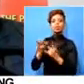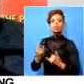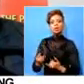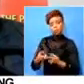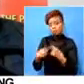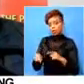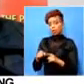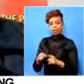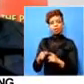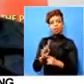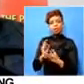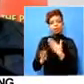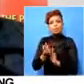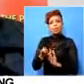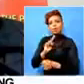a democratic state?